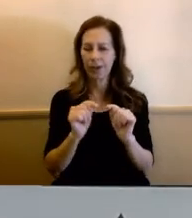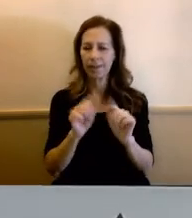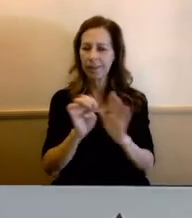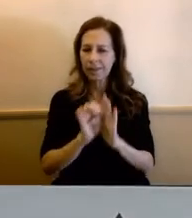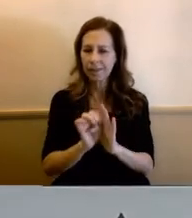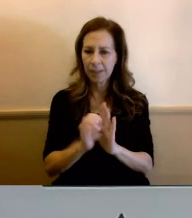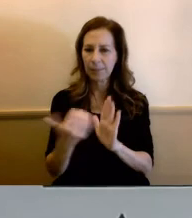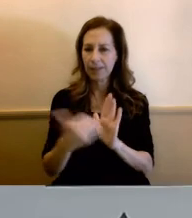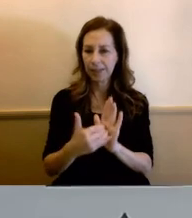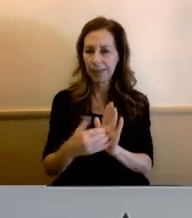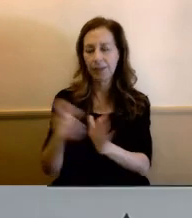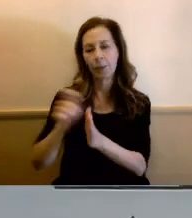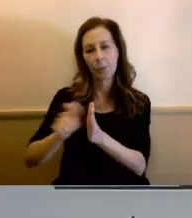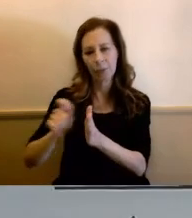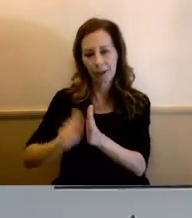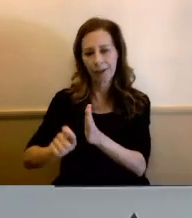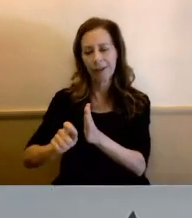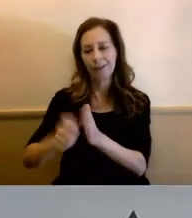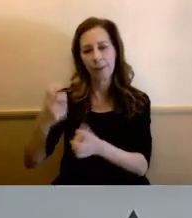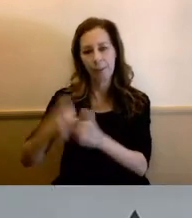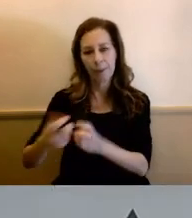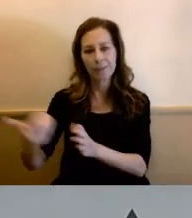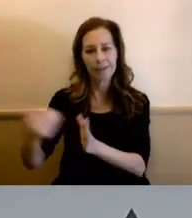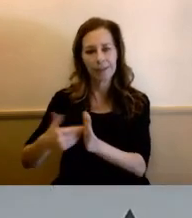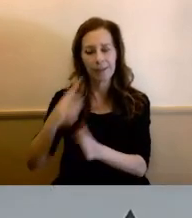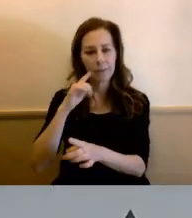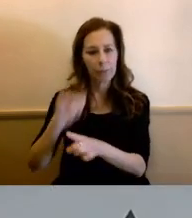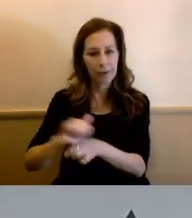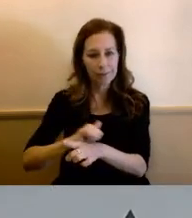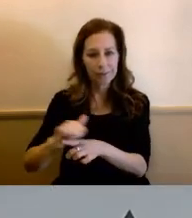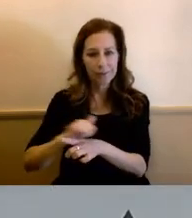again on another sheet of paper for practice